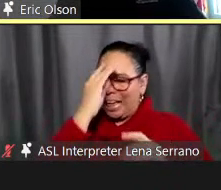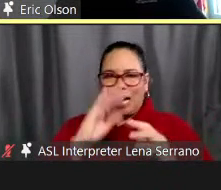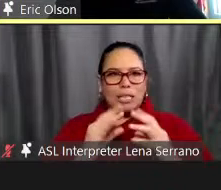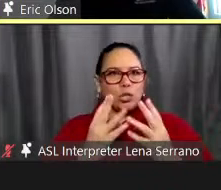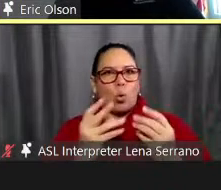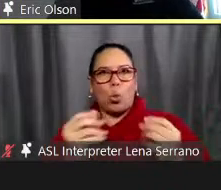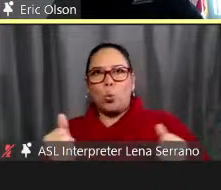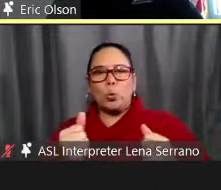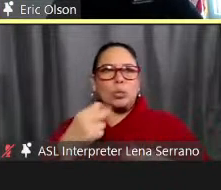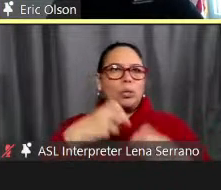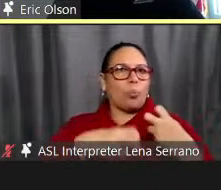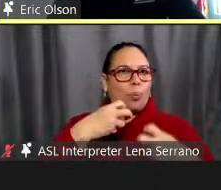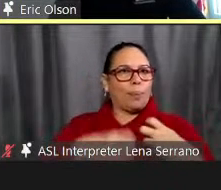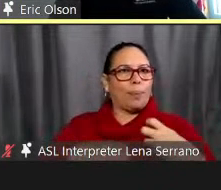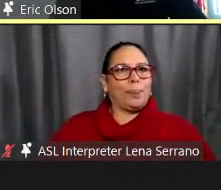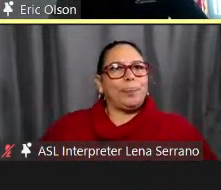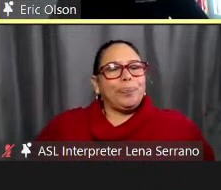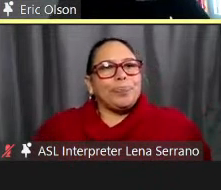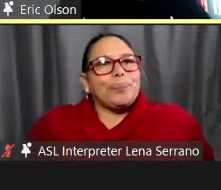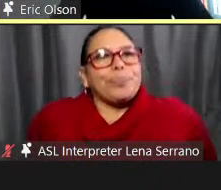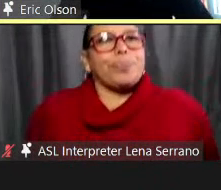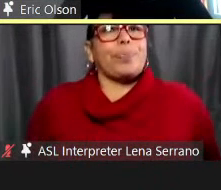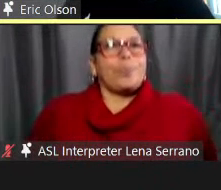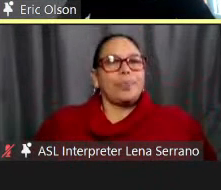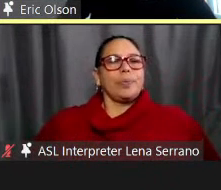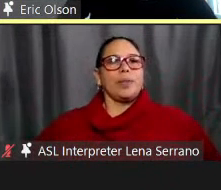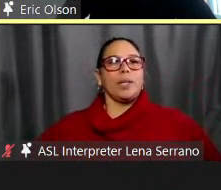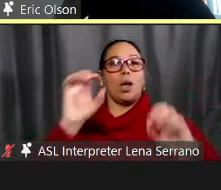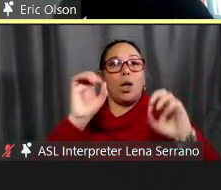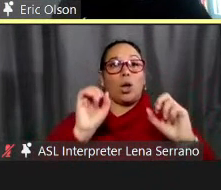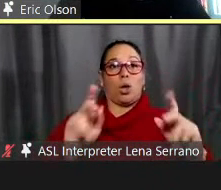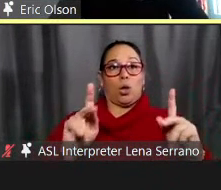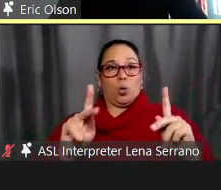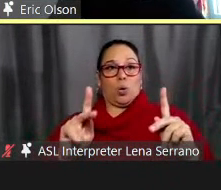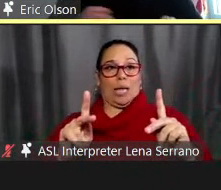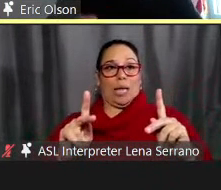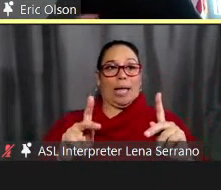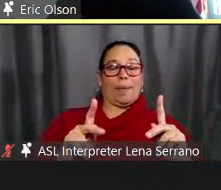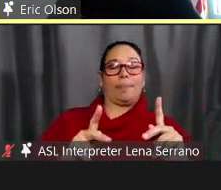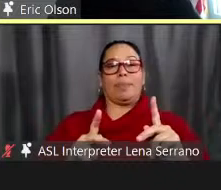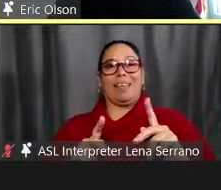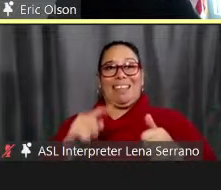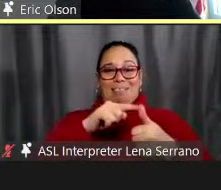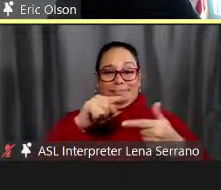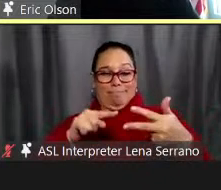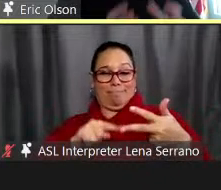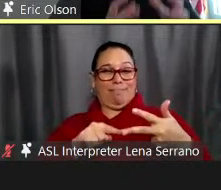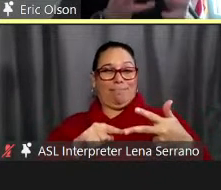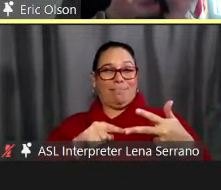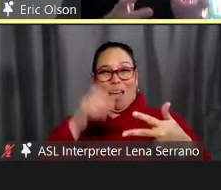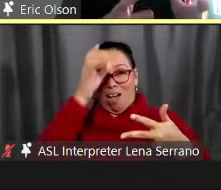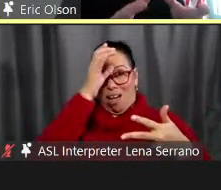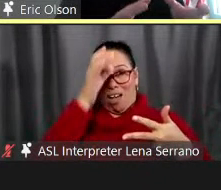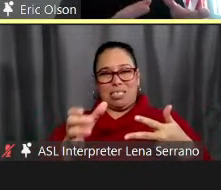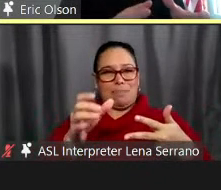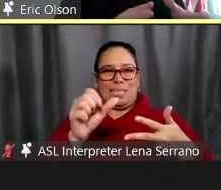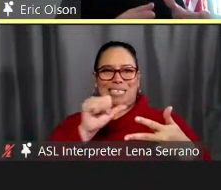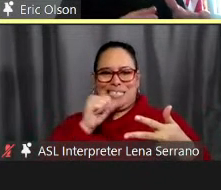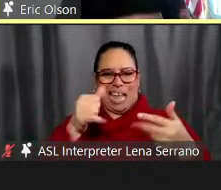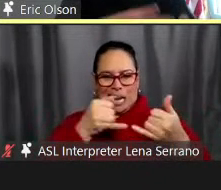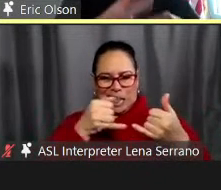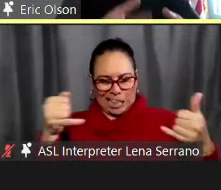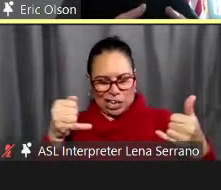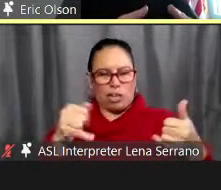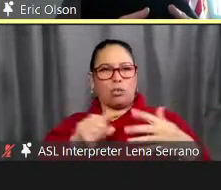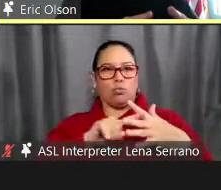our problems. Okay. So back on the run, hide, fight concept, it's not a linear equation. We just simply start at run.